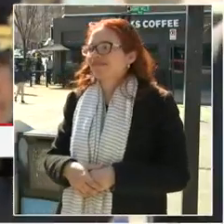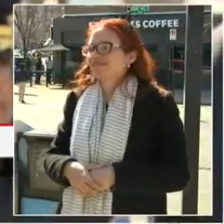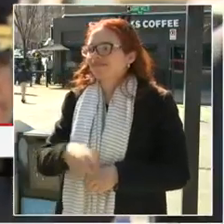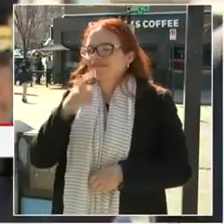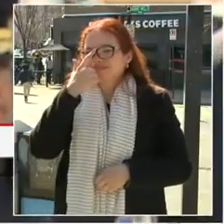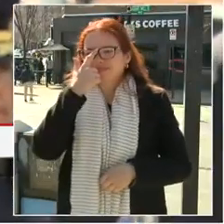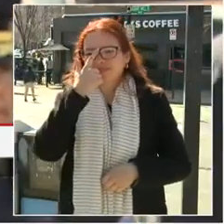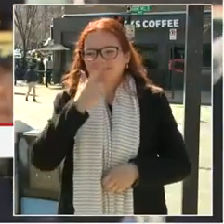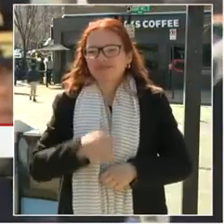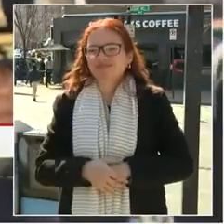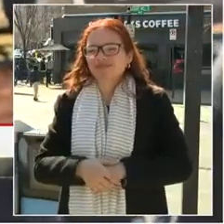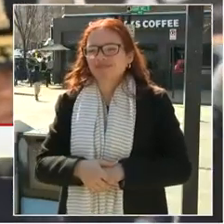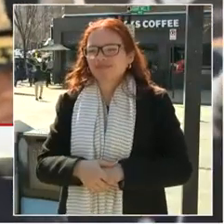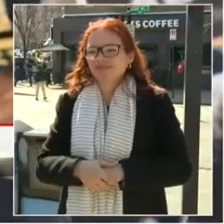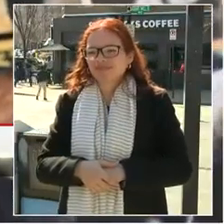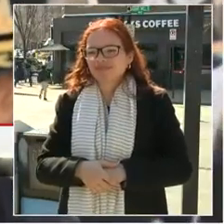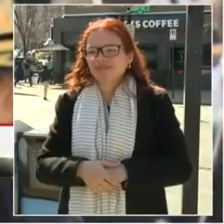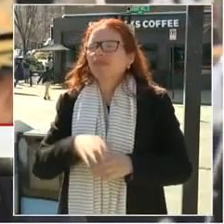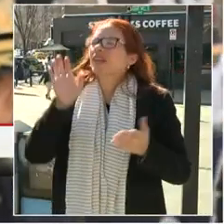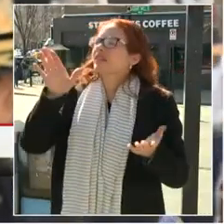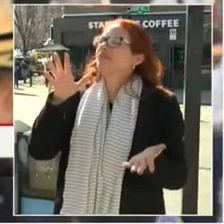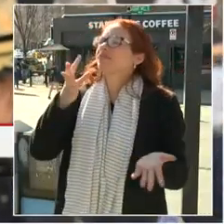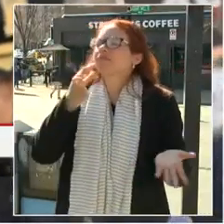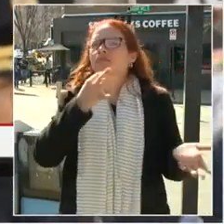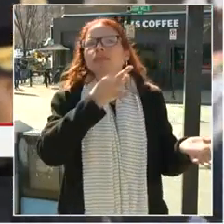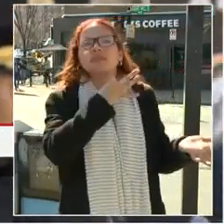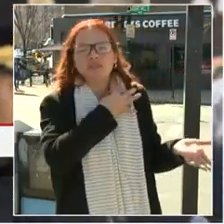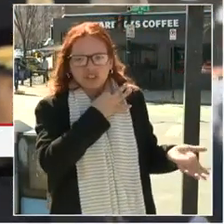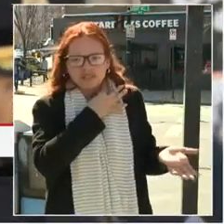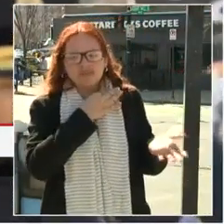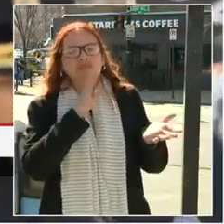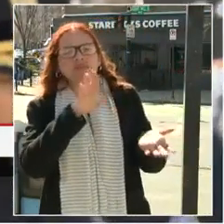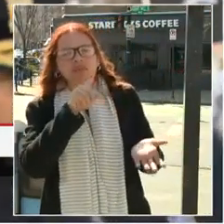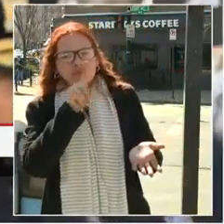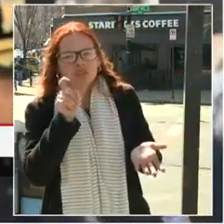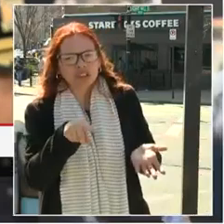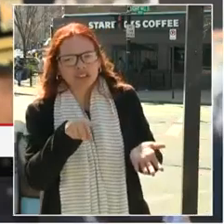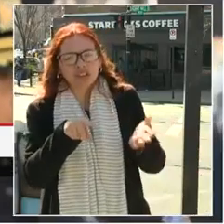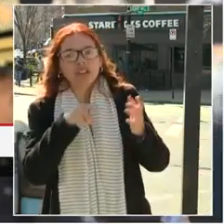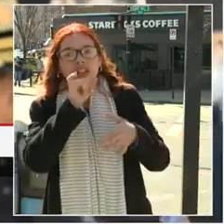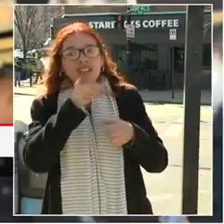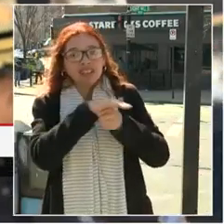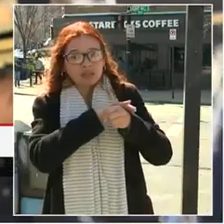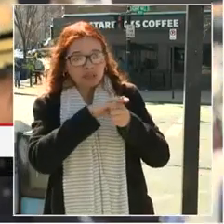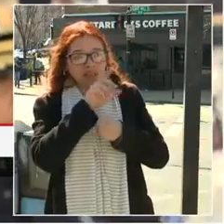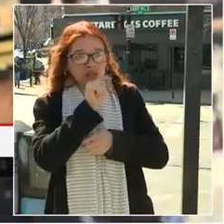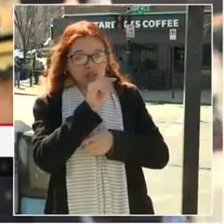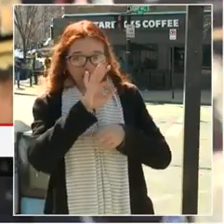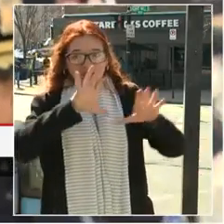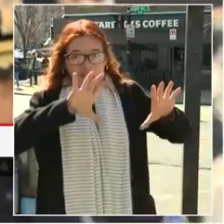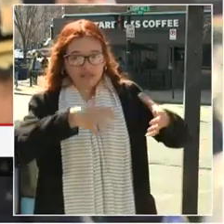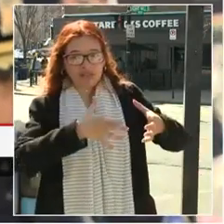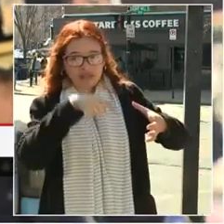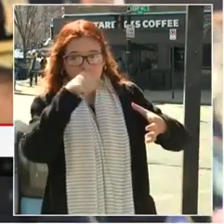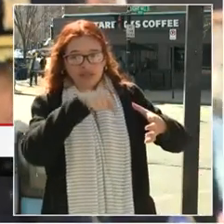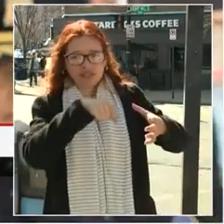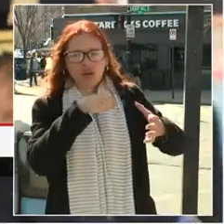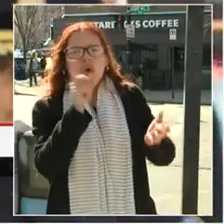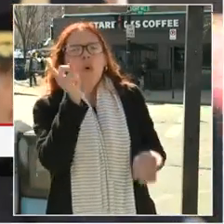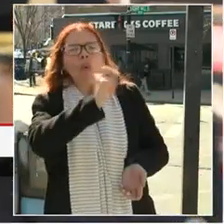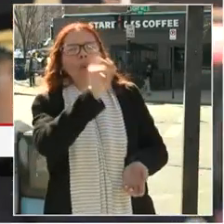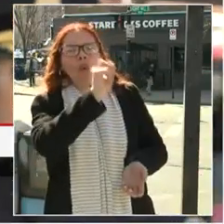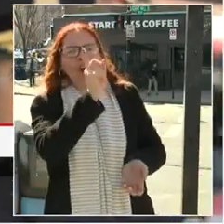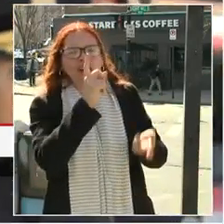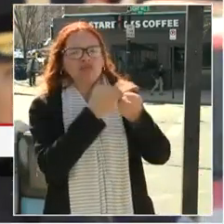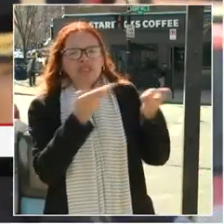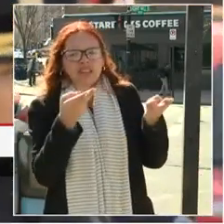I'm wondering, okay, so we have another neighborhood task force here. We're expanding the resources we have. Where are those resources coming from? Are you